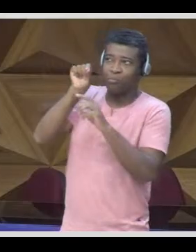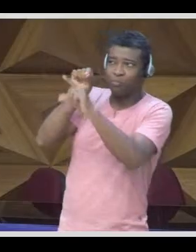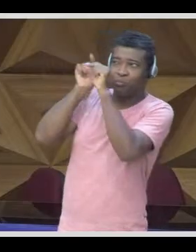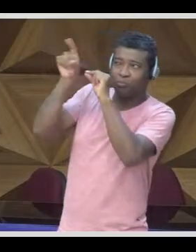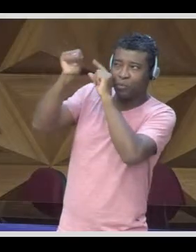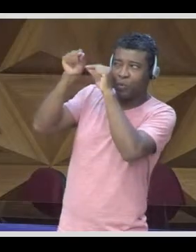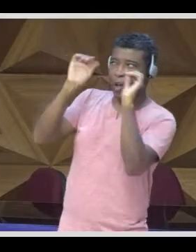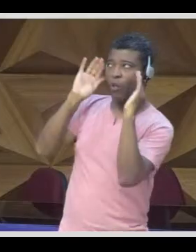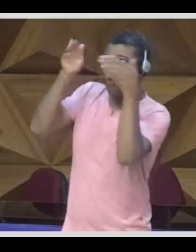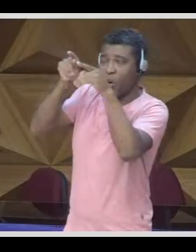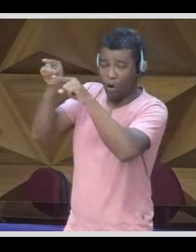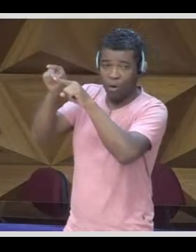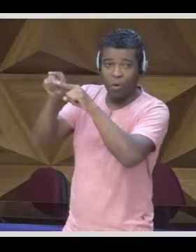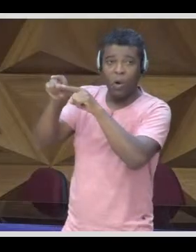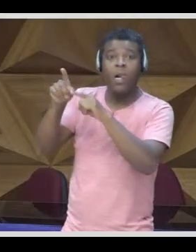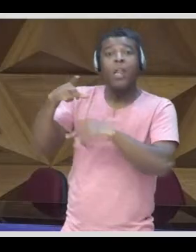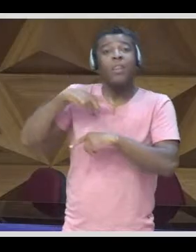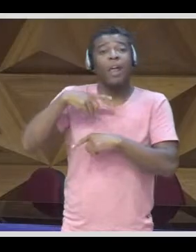stimuli,